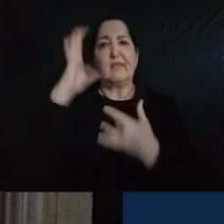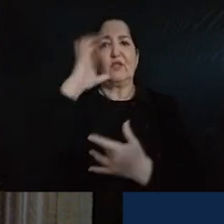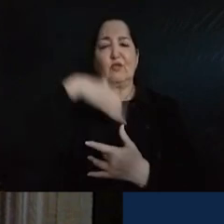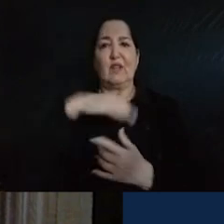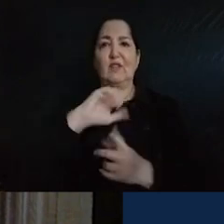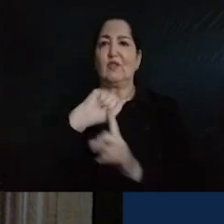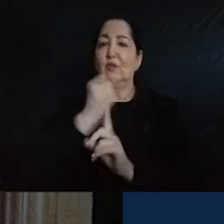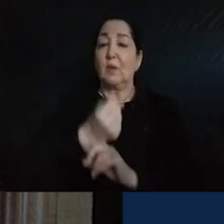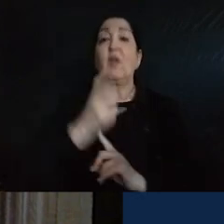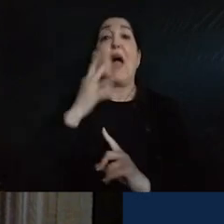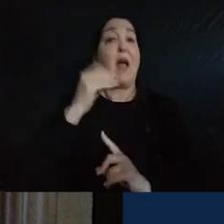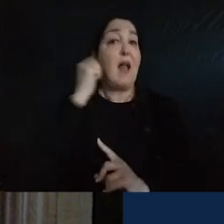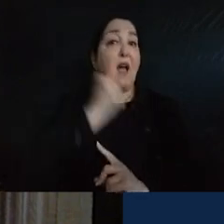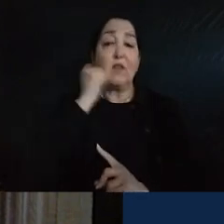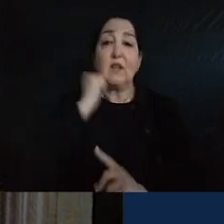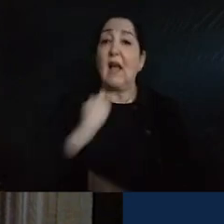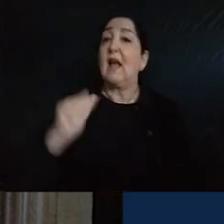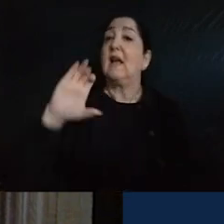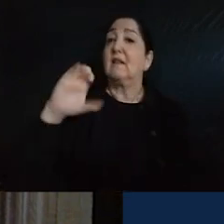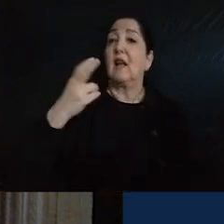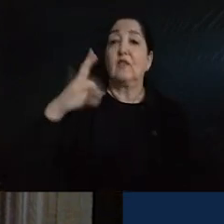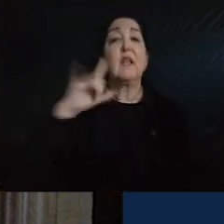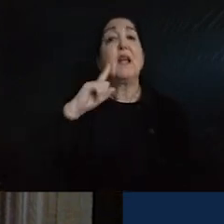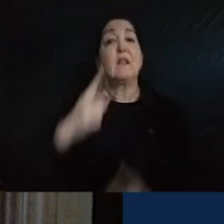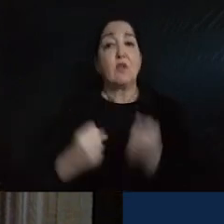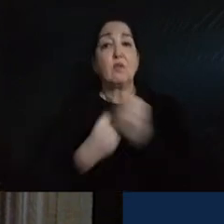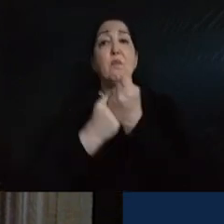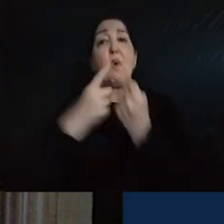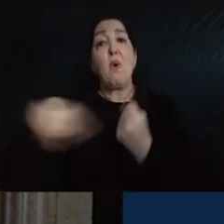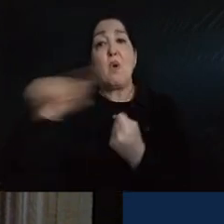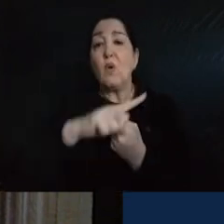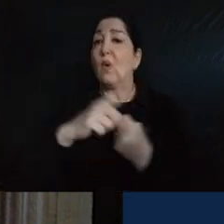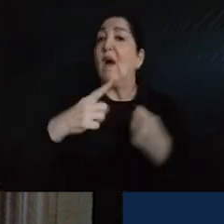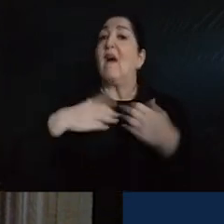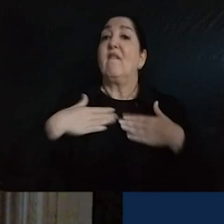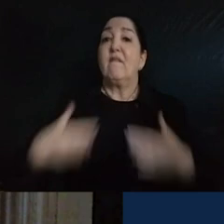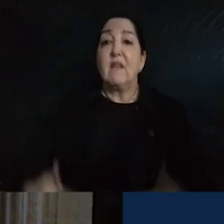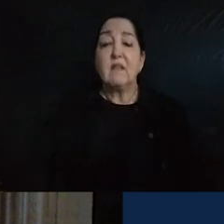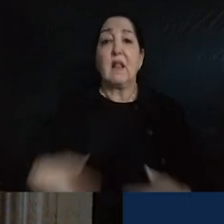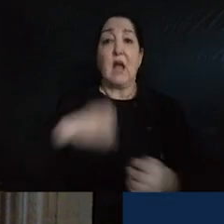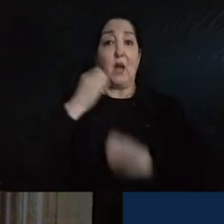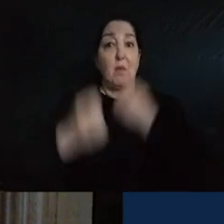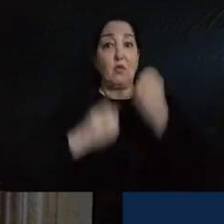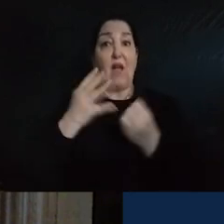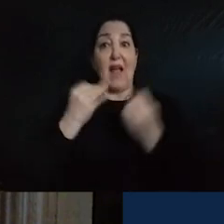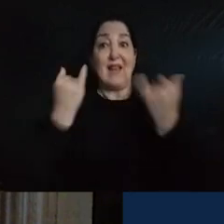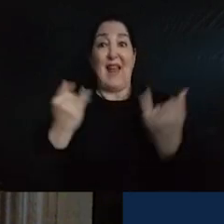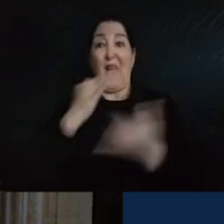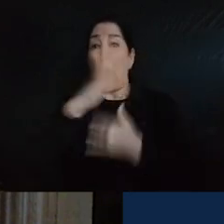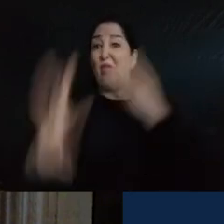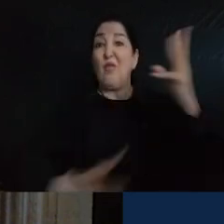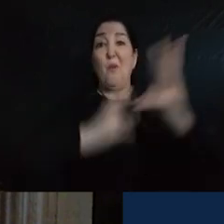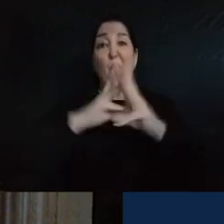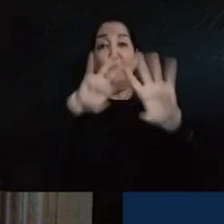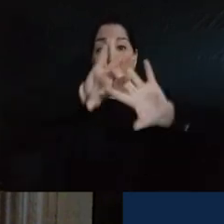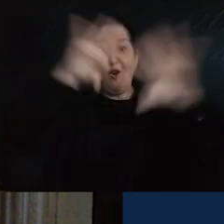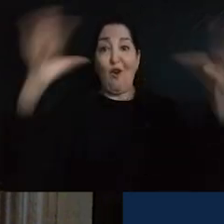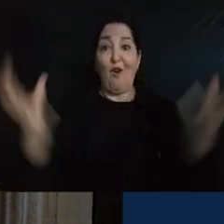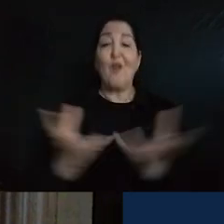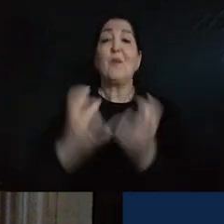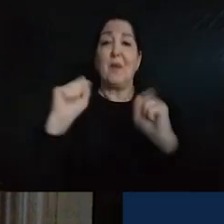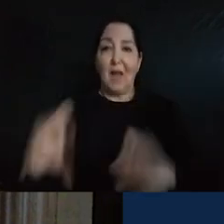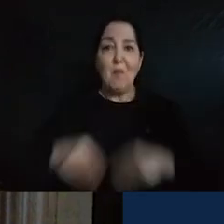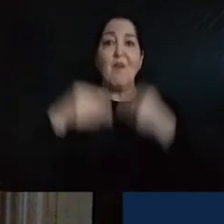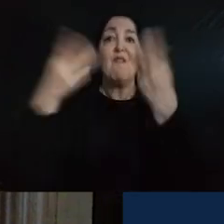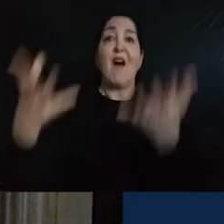every day, CHC is there for you wherever you are, physically, emotionally, or even geographically, as we can